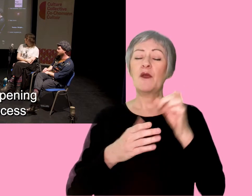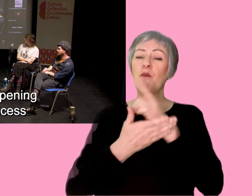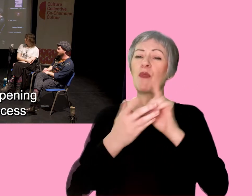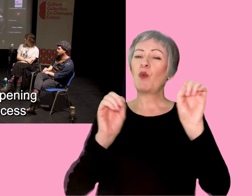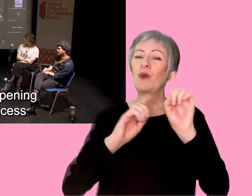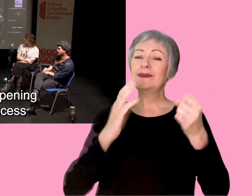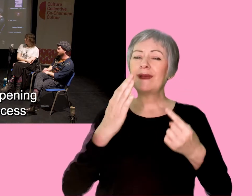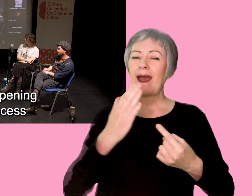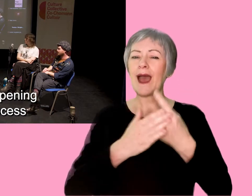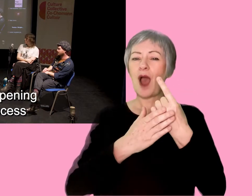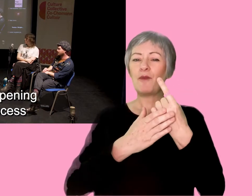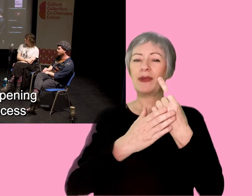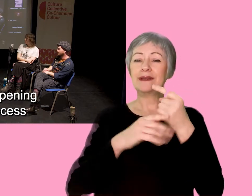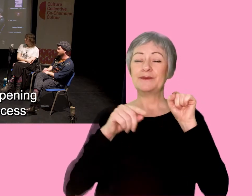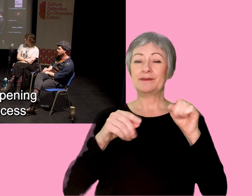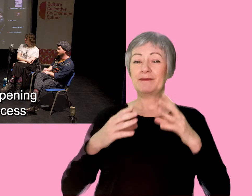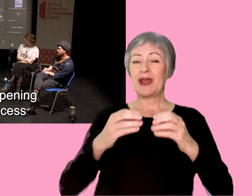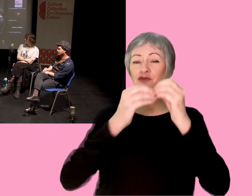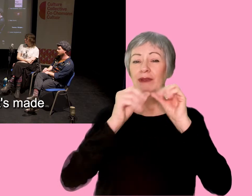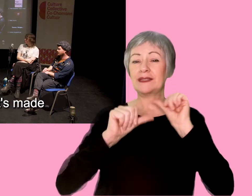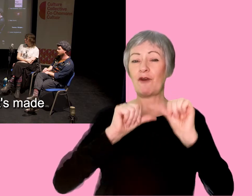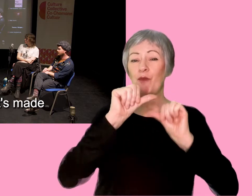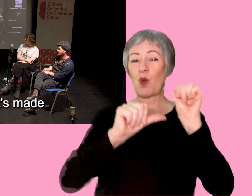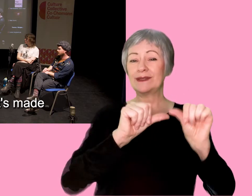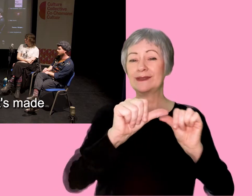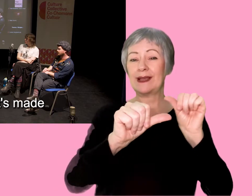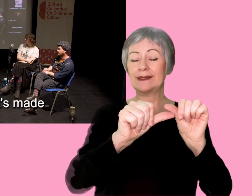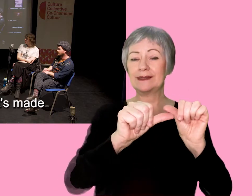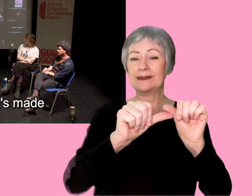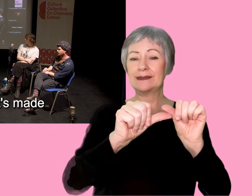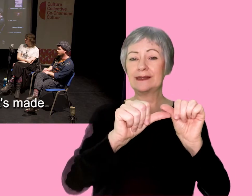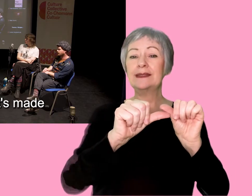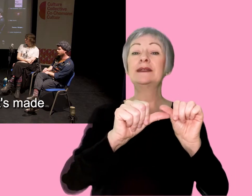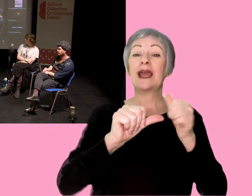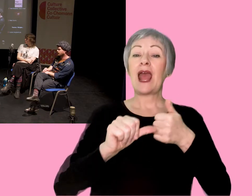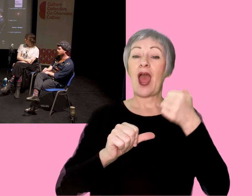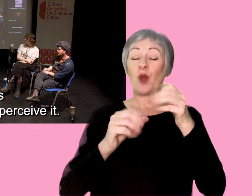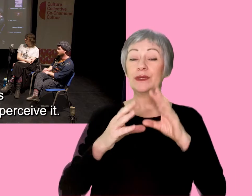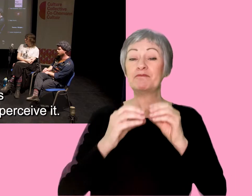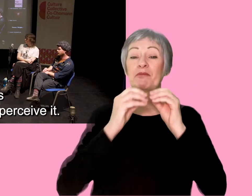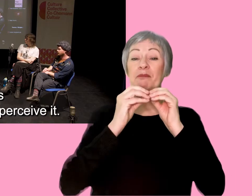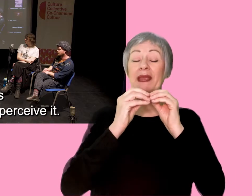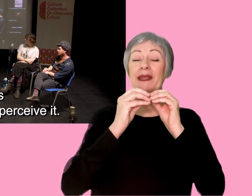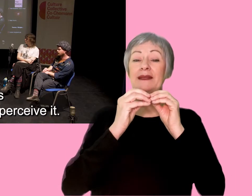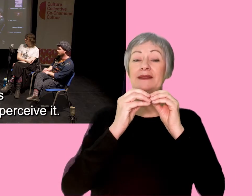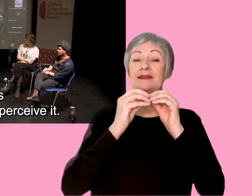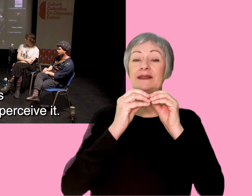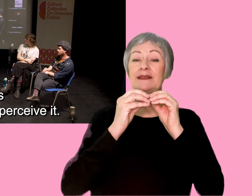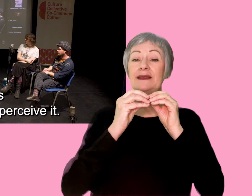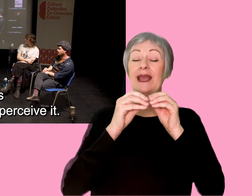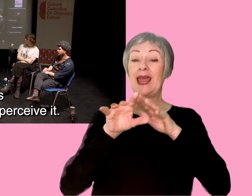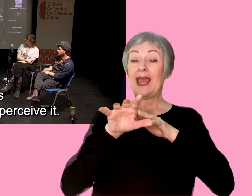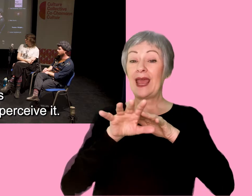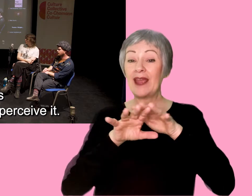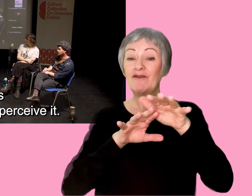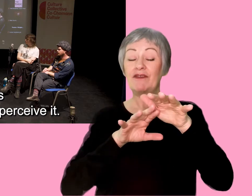what's happening in that creative process, and how it's made is then how it influences